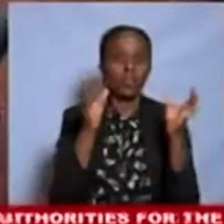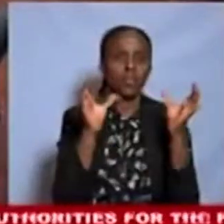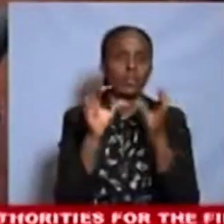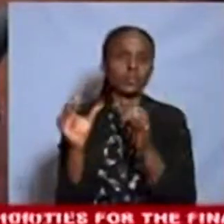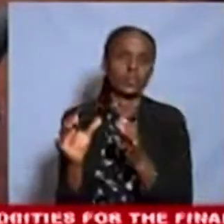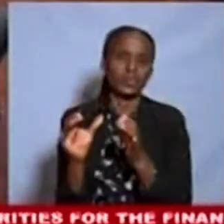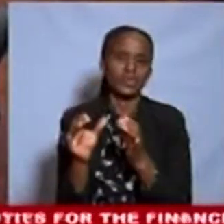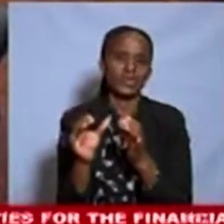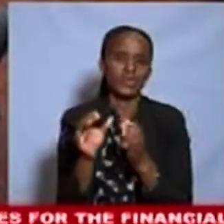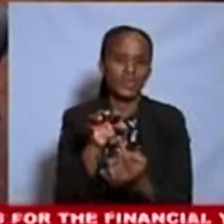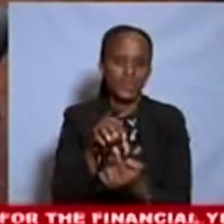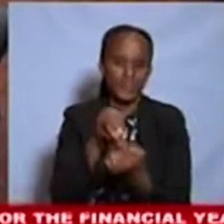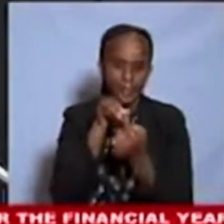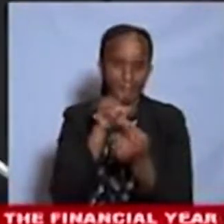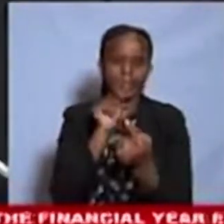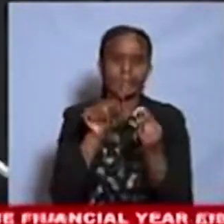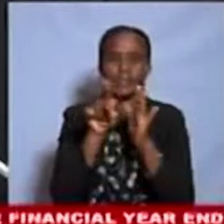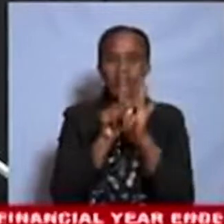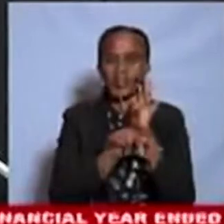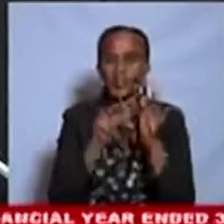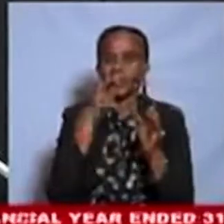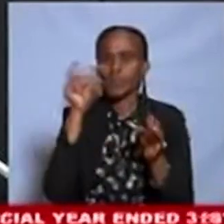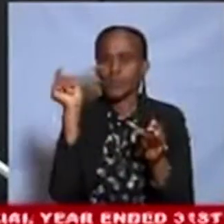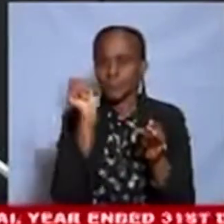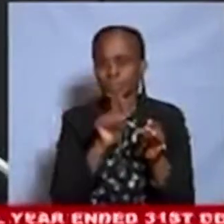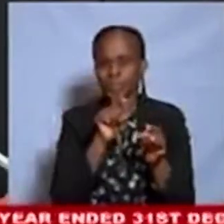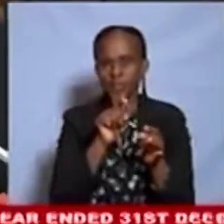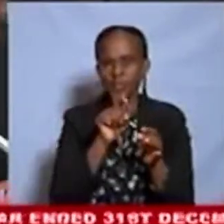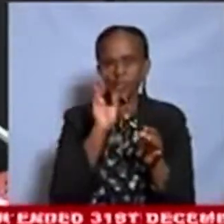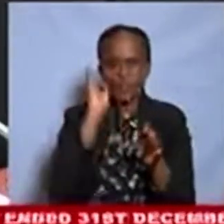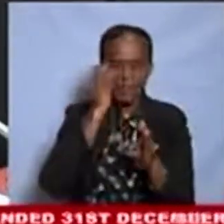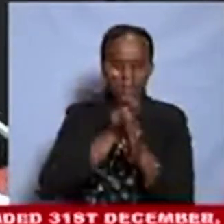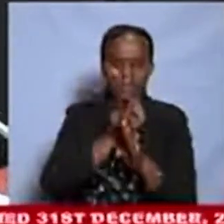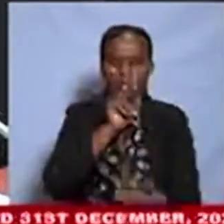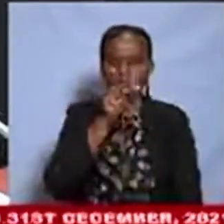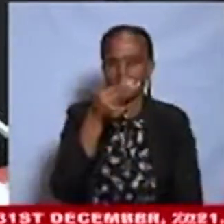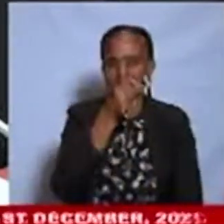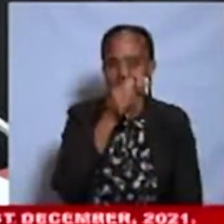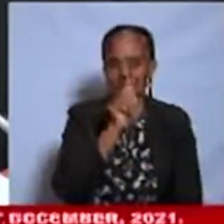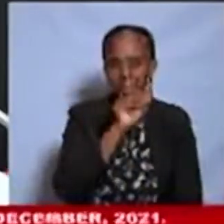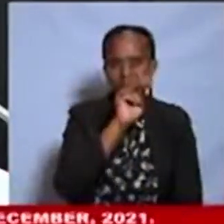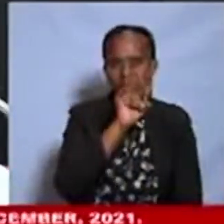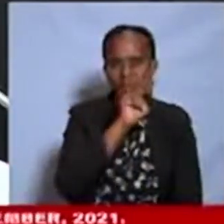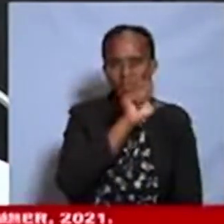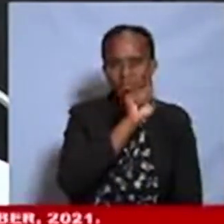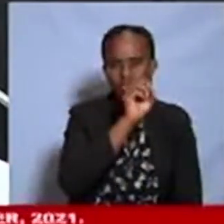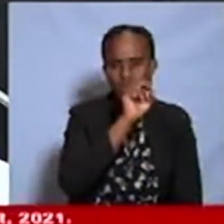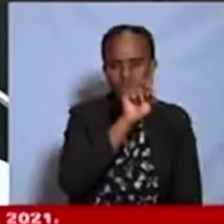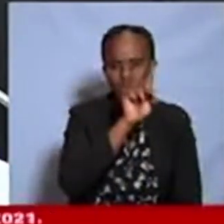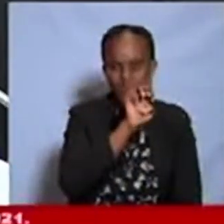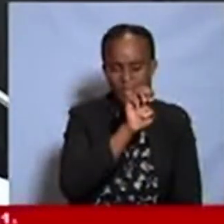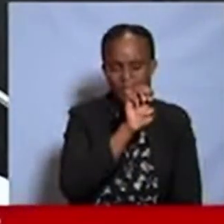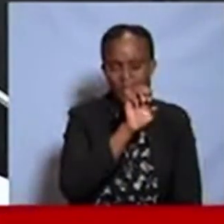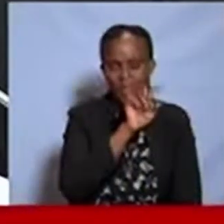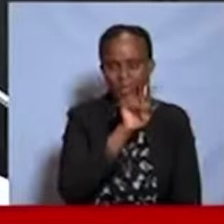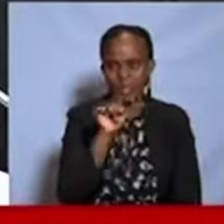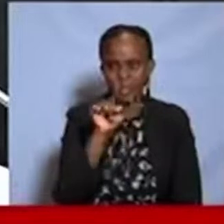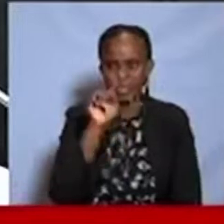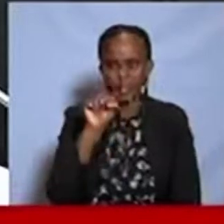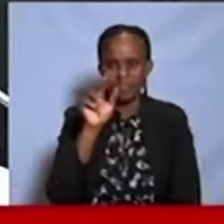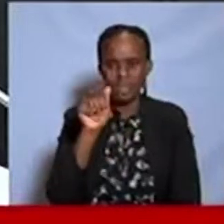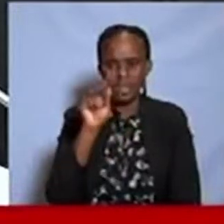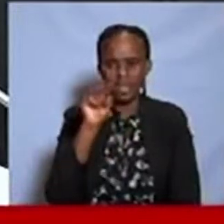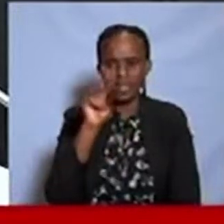was a specific policy directive of Namsonde and Namala Road, just for Namara Council, Chair. For the particular road,